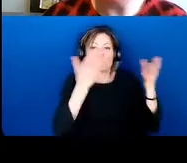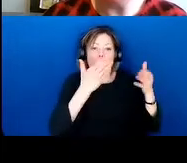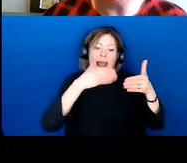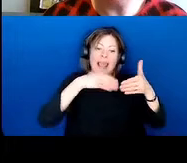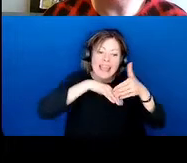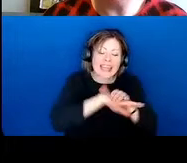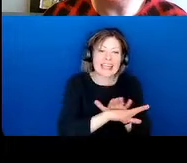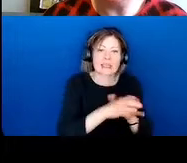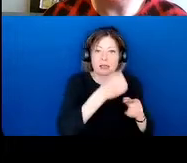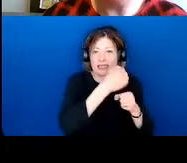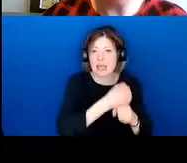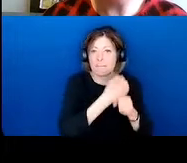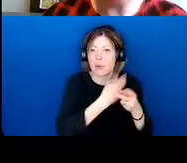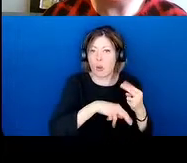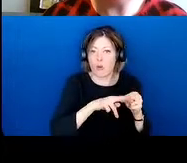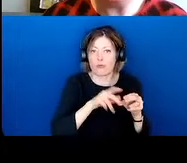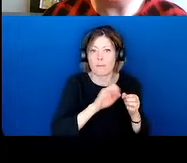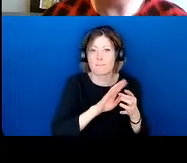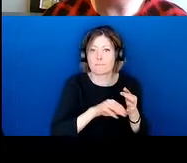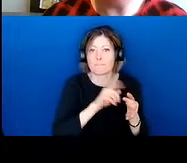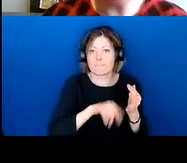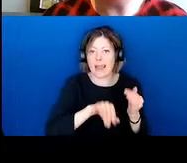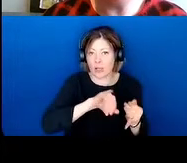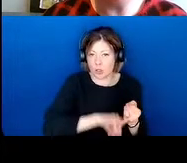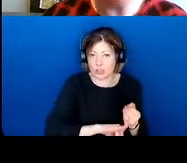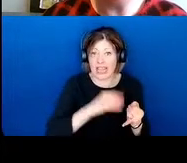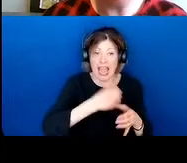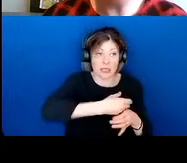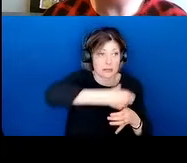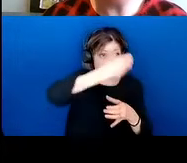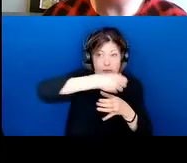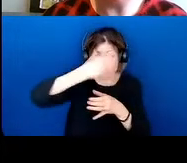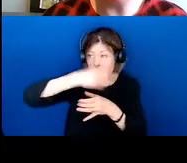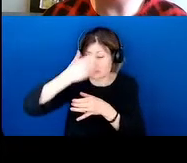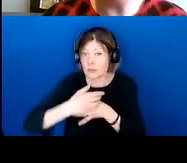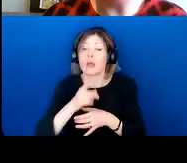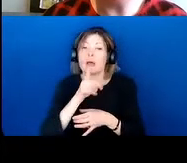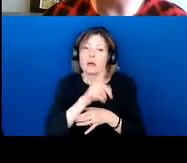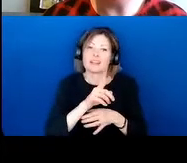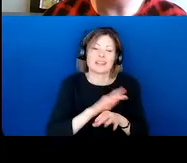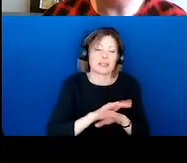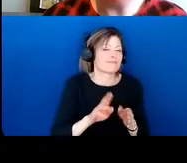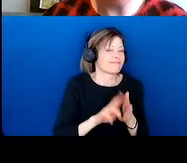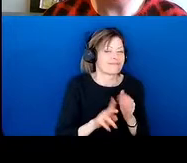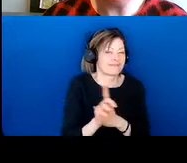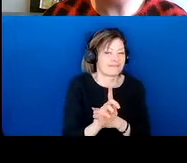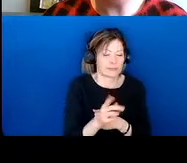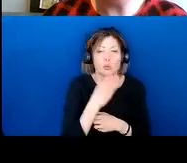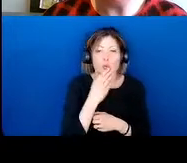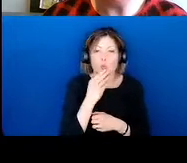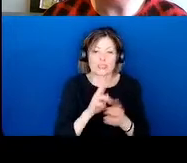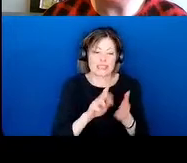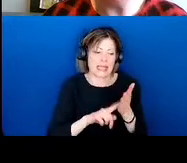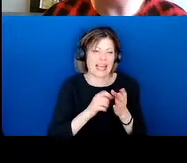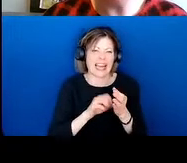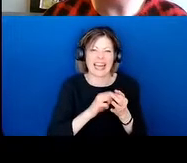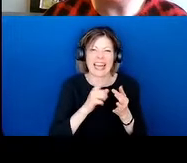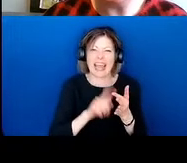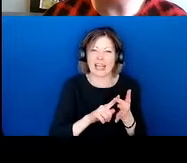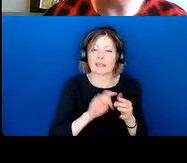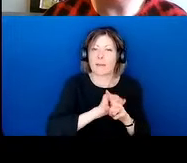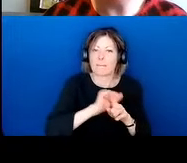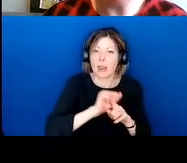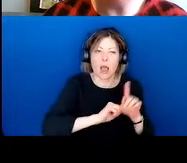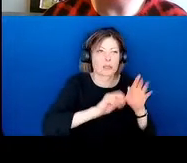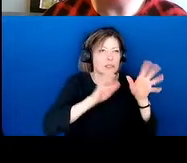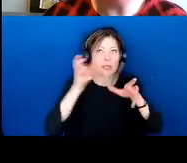all around. It was made of laths and plaster, painted to look like stone, and to save money, the columns were made